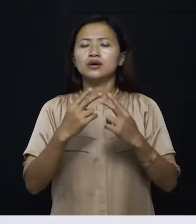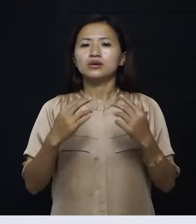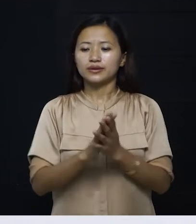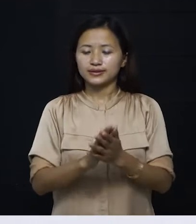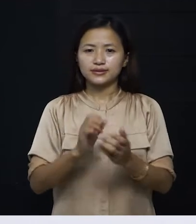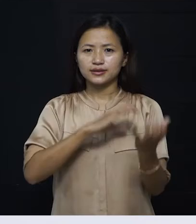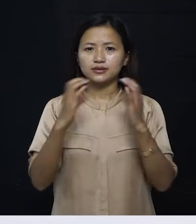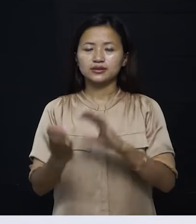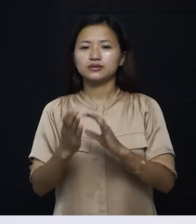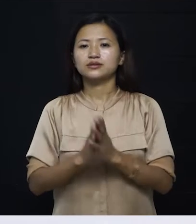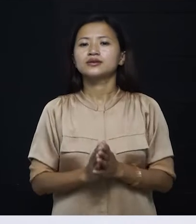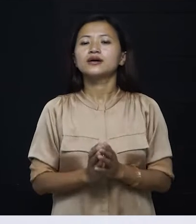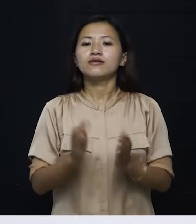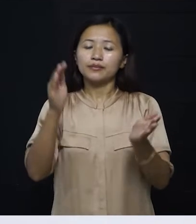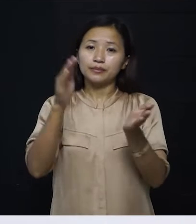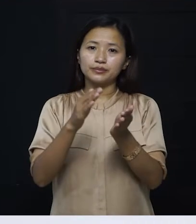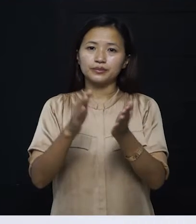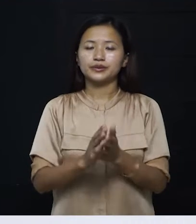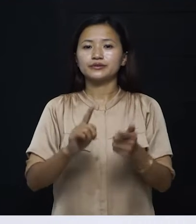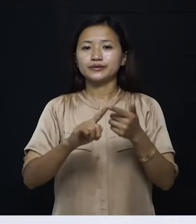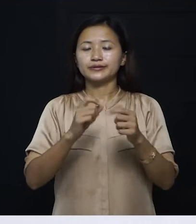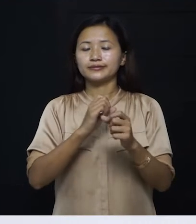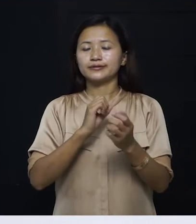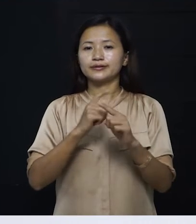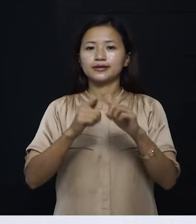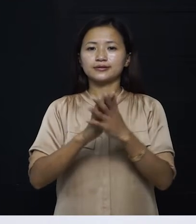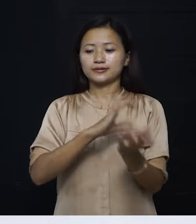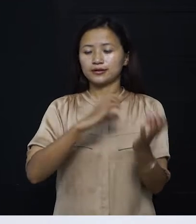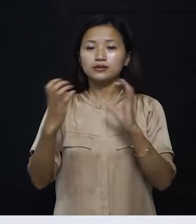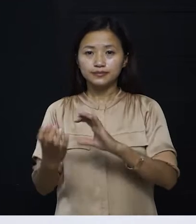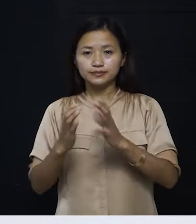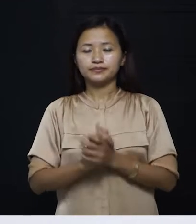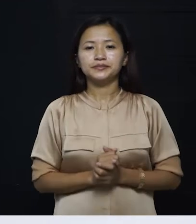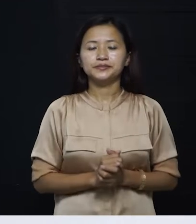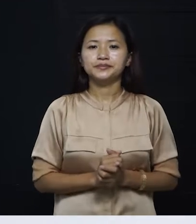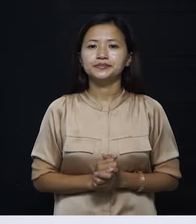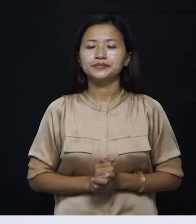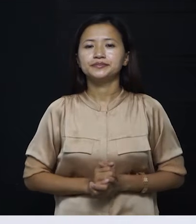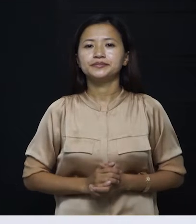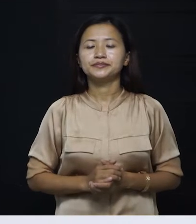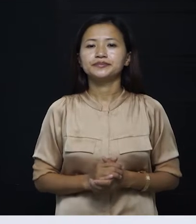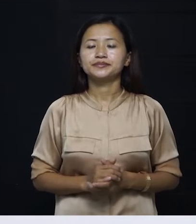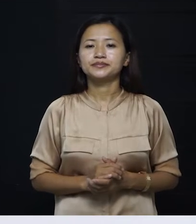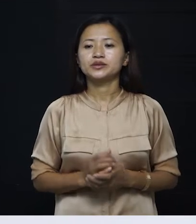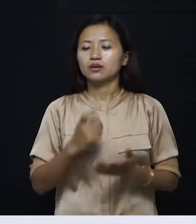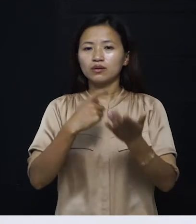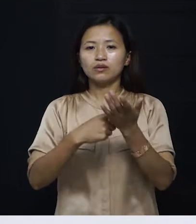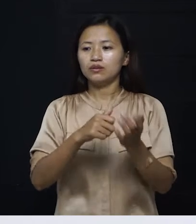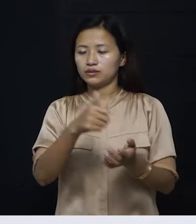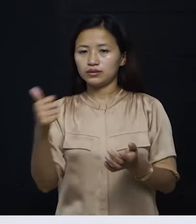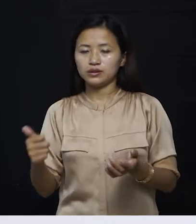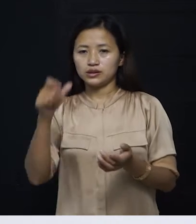in exchange or as a medium of exchange. So that is called as money. Or in